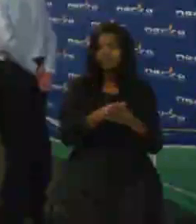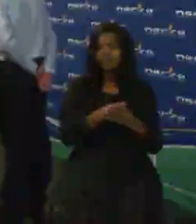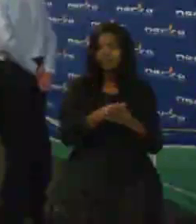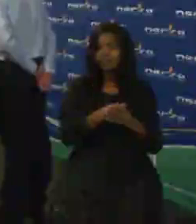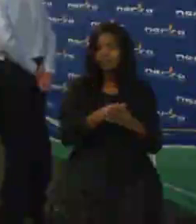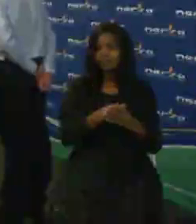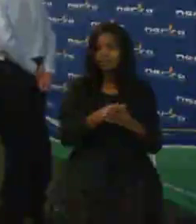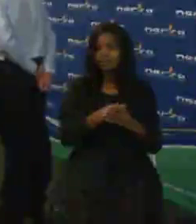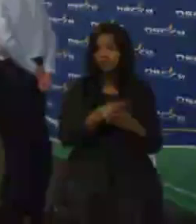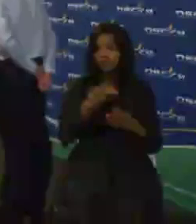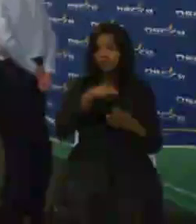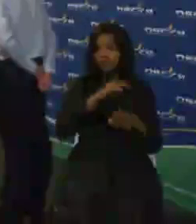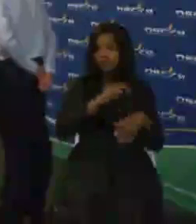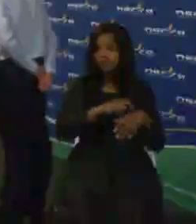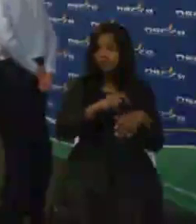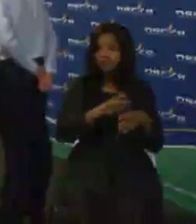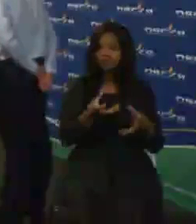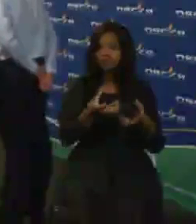we